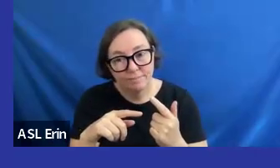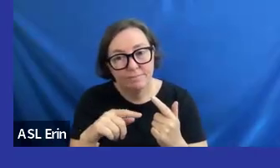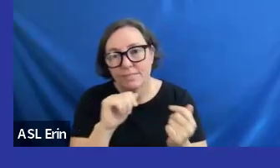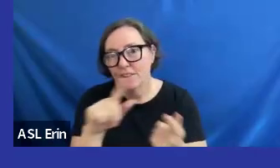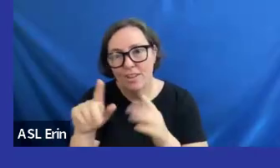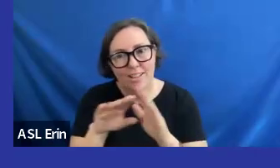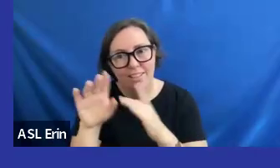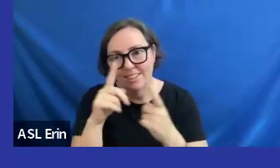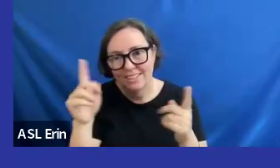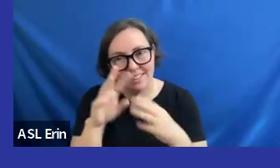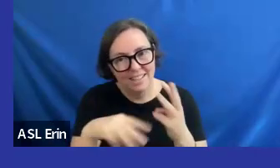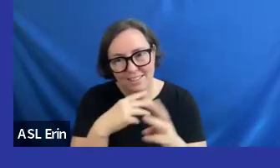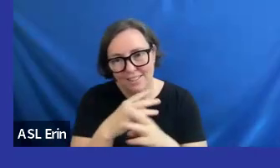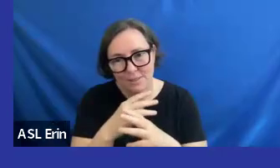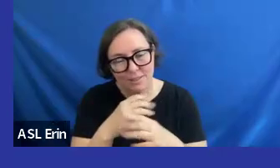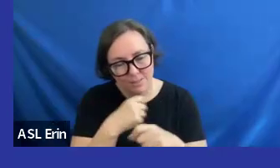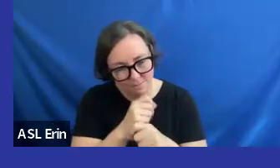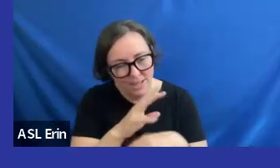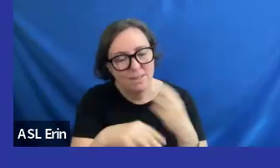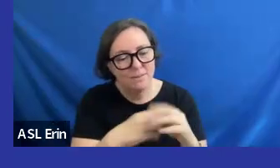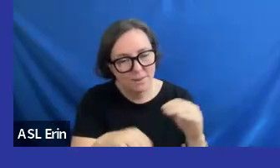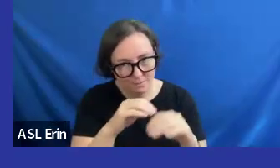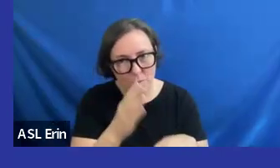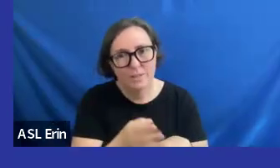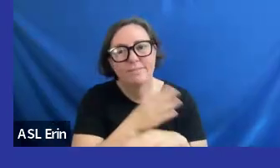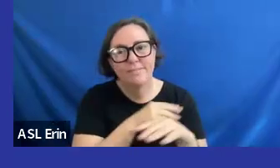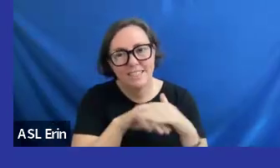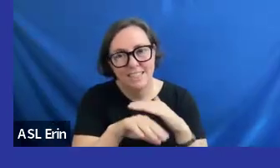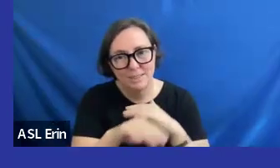all the successes in the world to make the world more accessible.